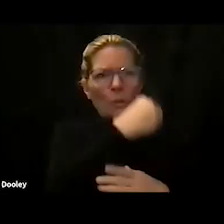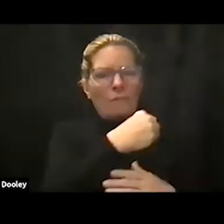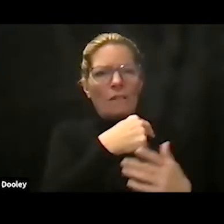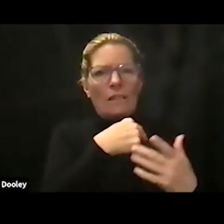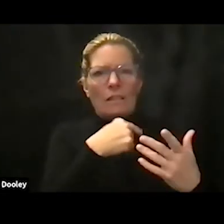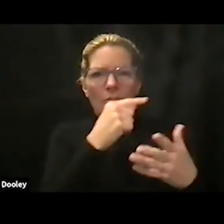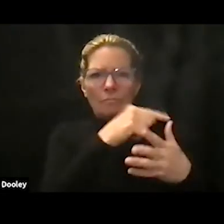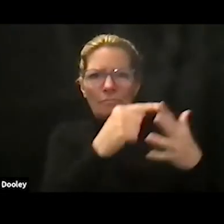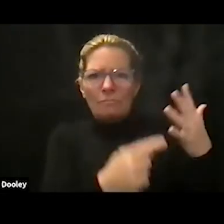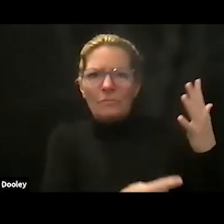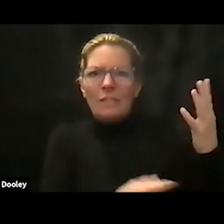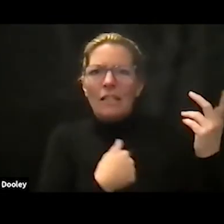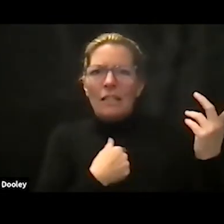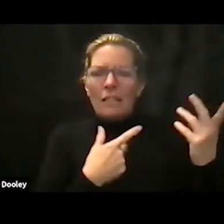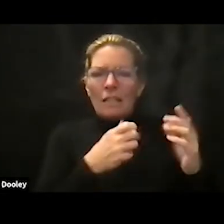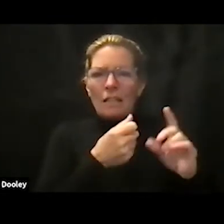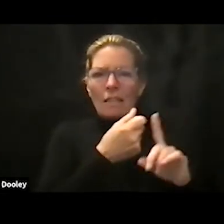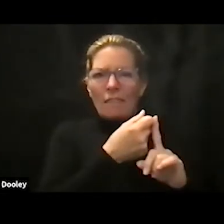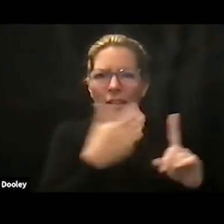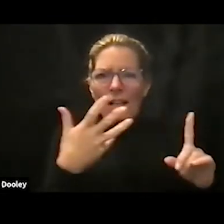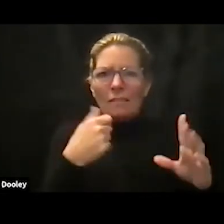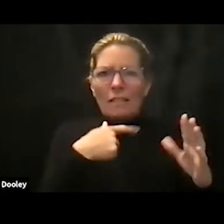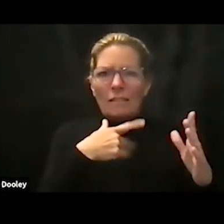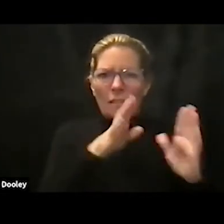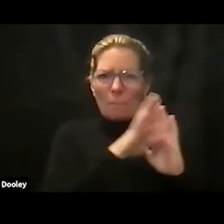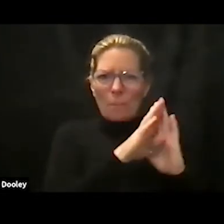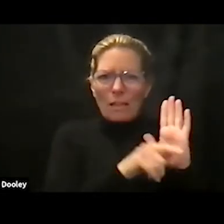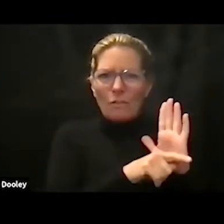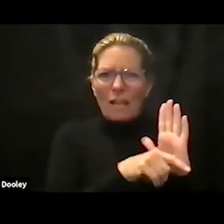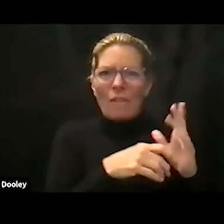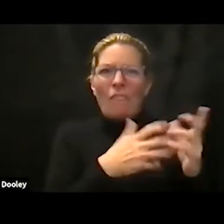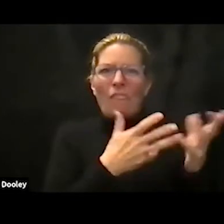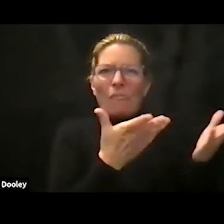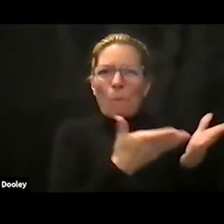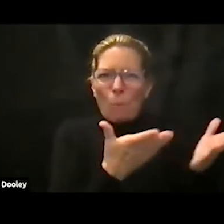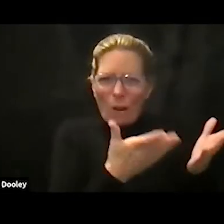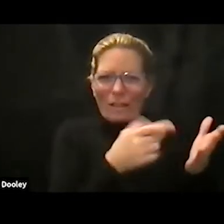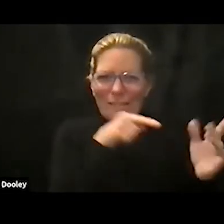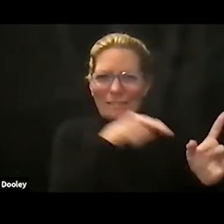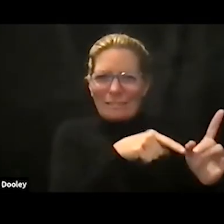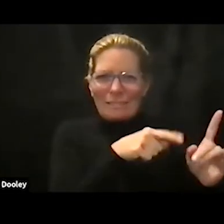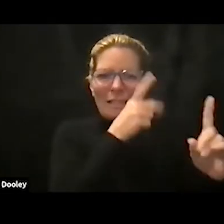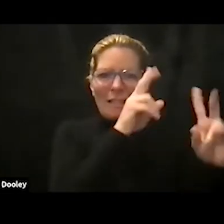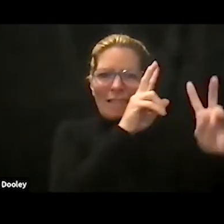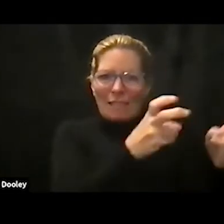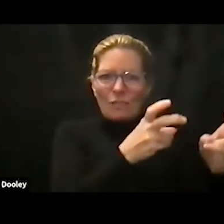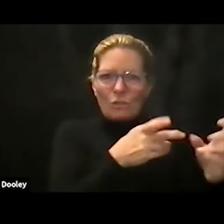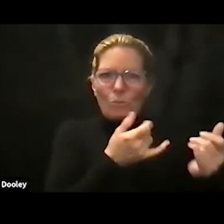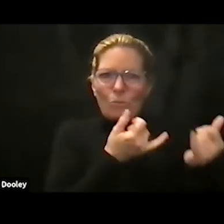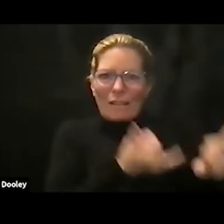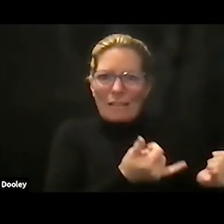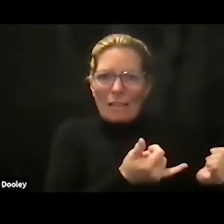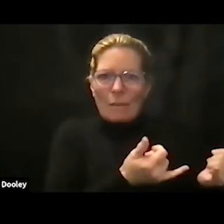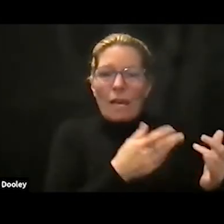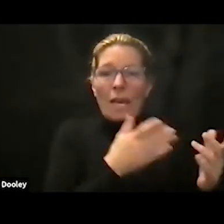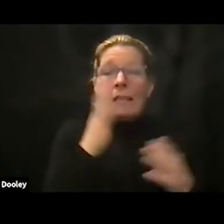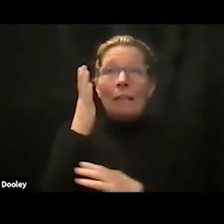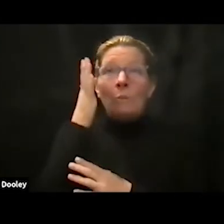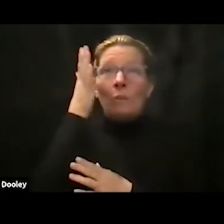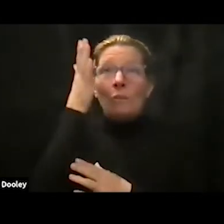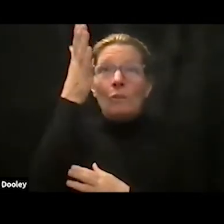of the context, the background, the what, right, the issue at hand. And as we look to the